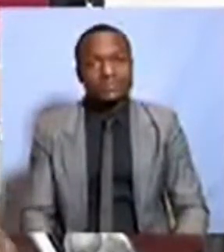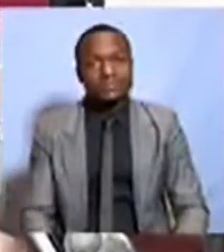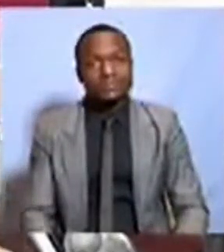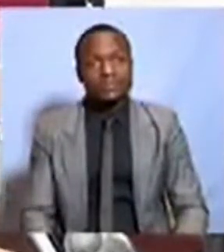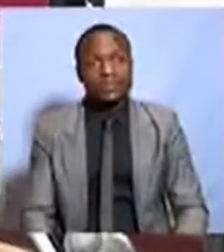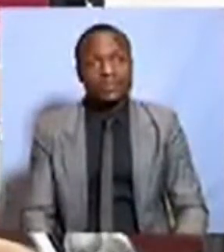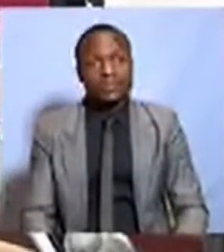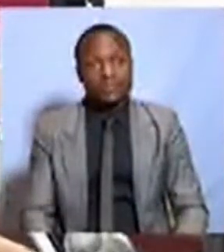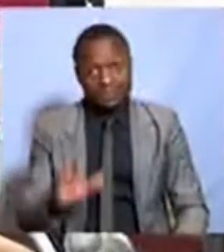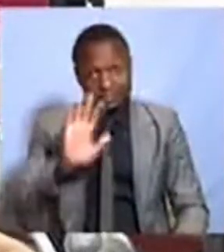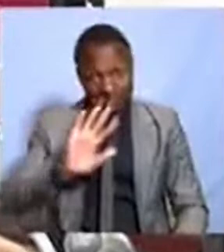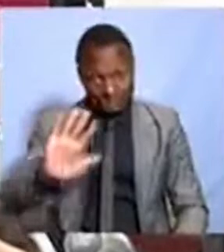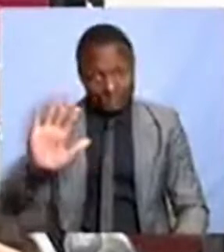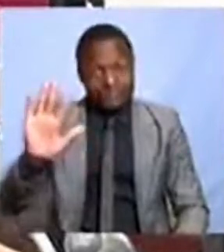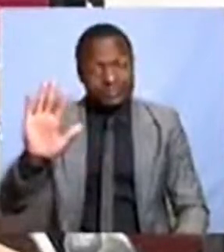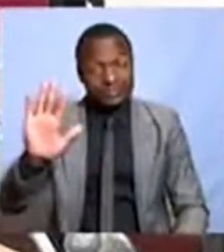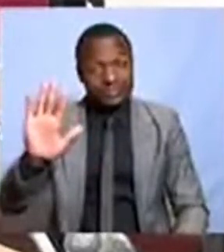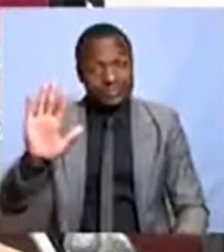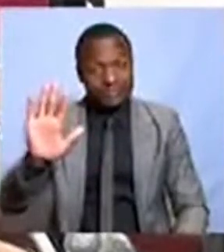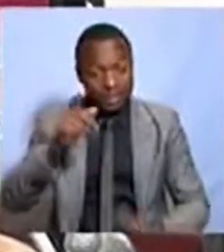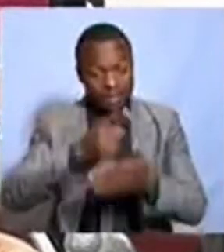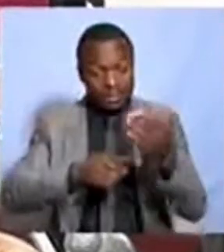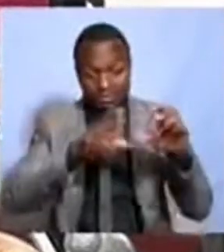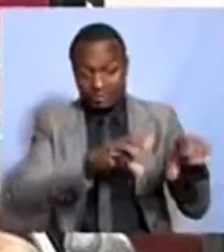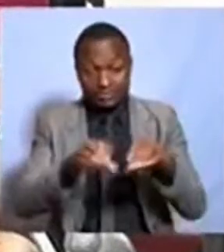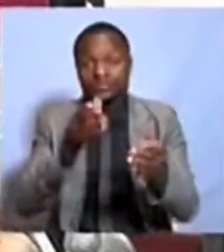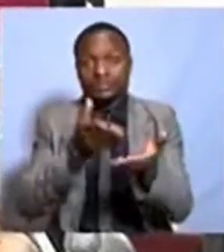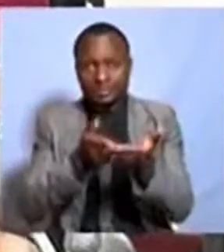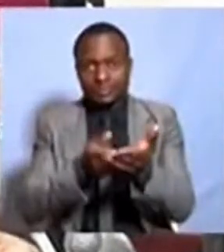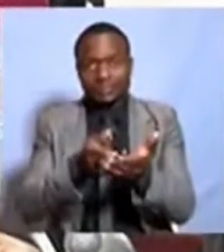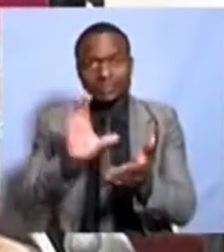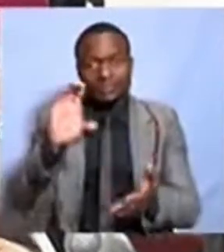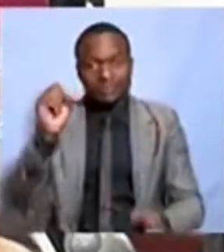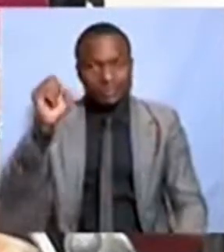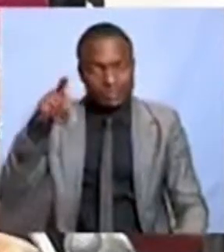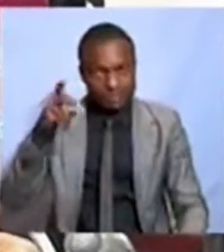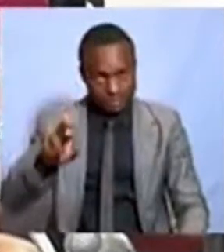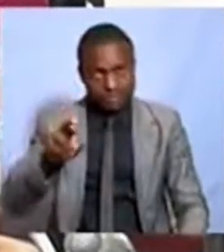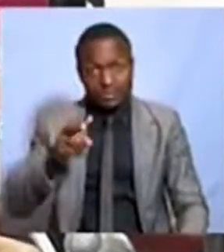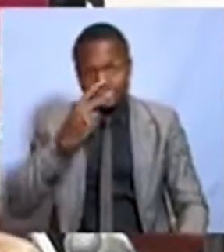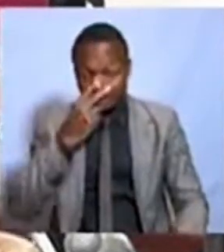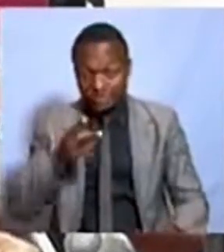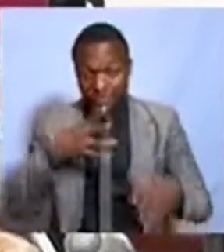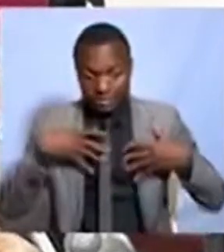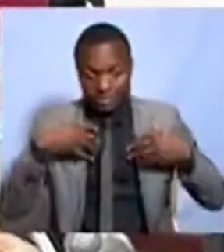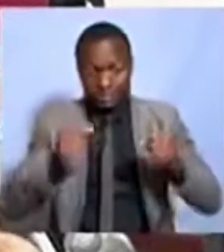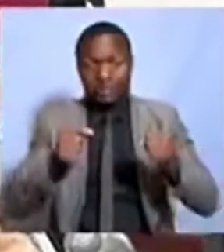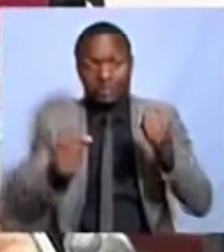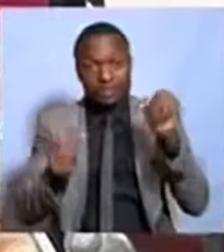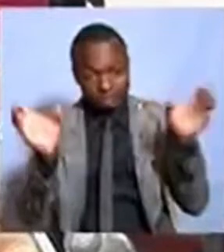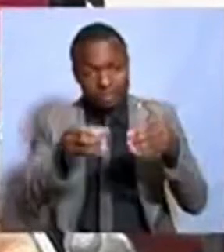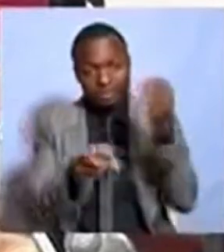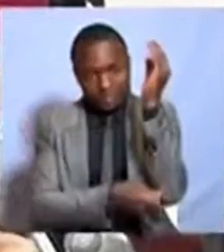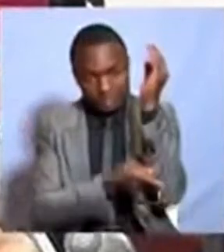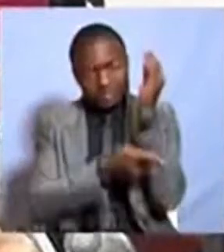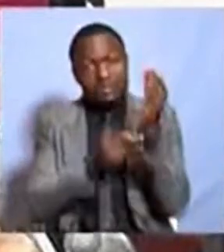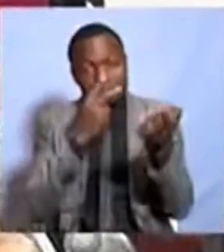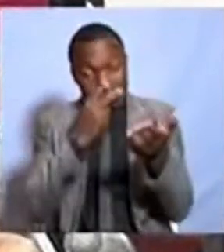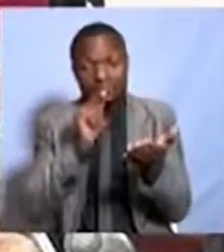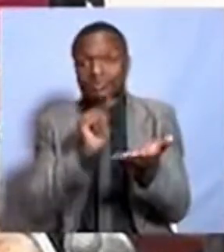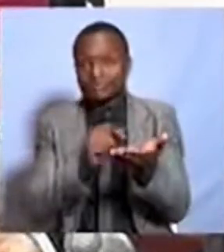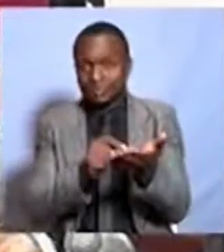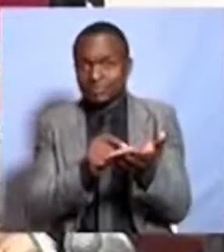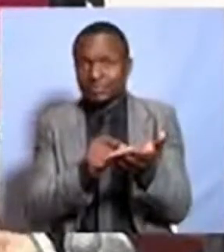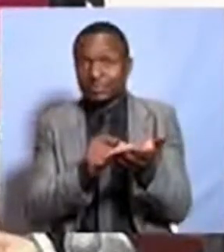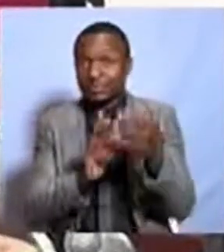So just in reference to what we are doing here at CSPR, we're looking at health and community development. However, we felt that this was really